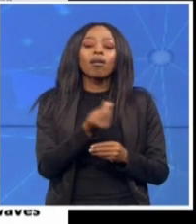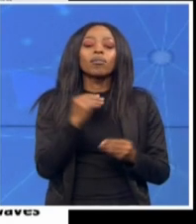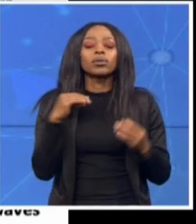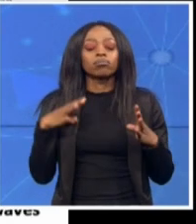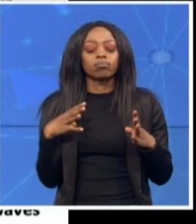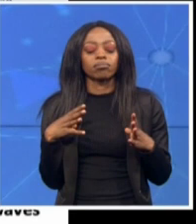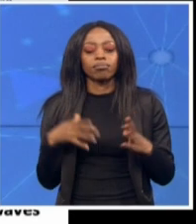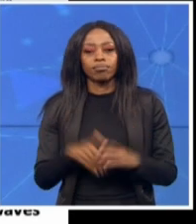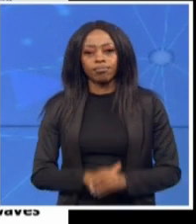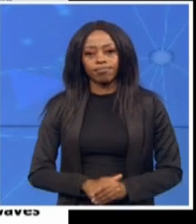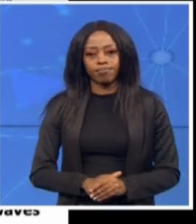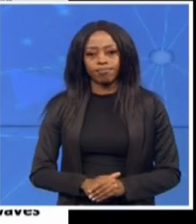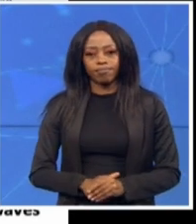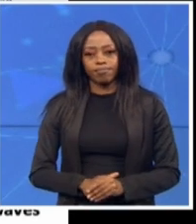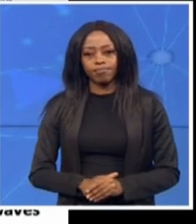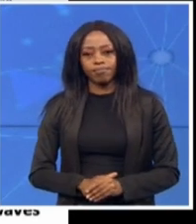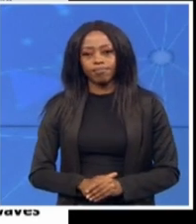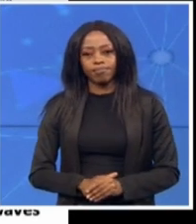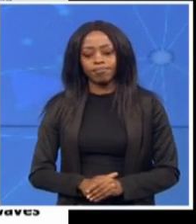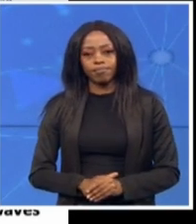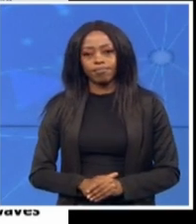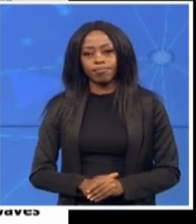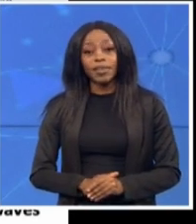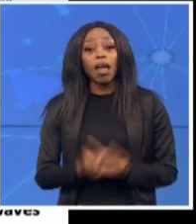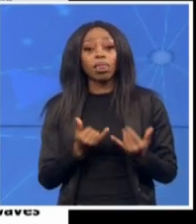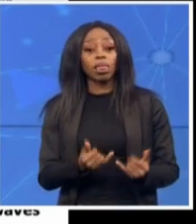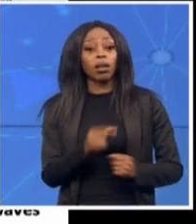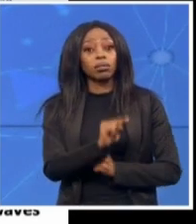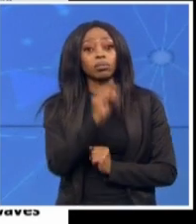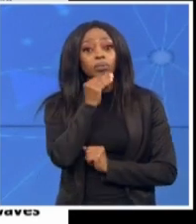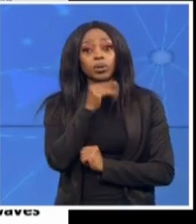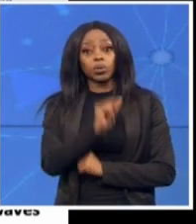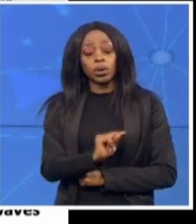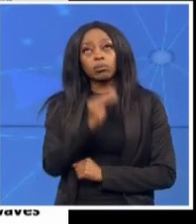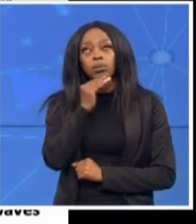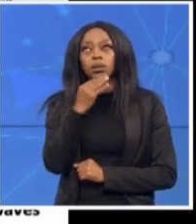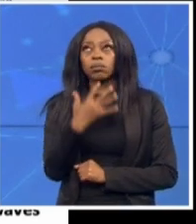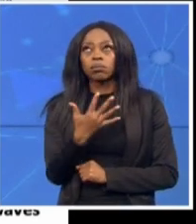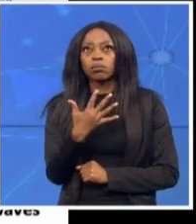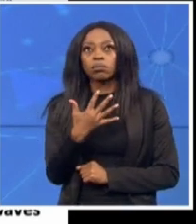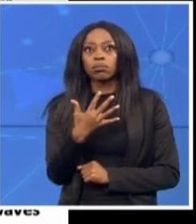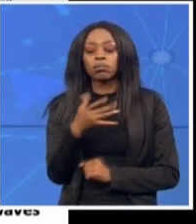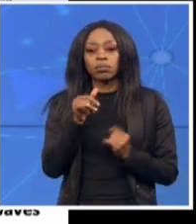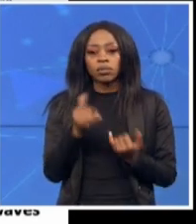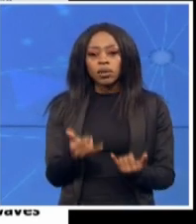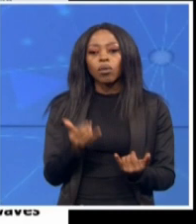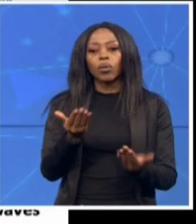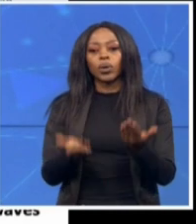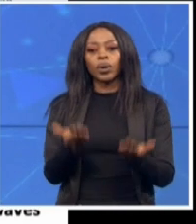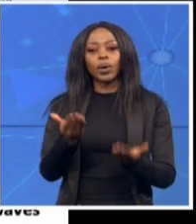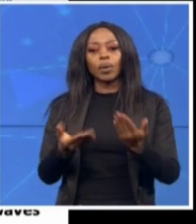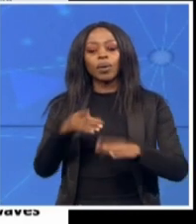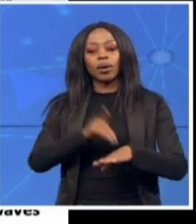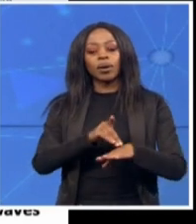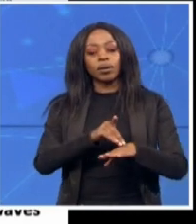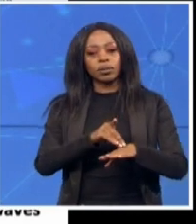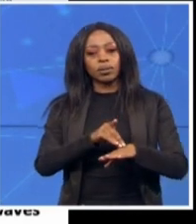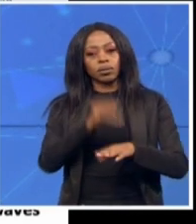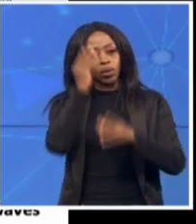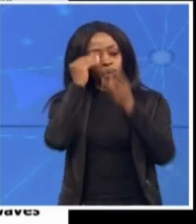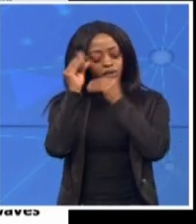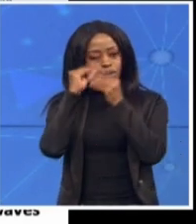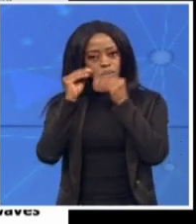to? It takes us to these comparative data. So on the top, you can see cases.